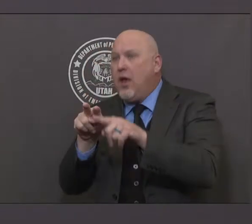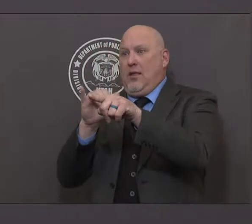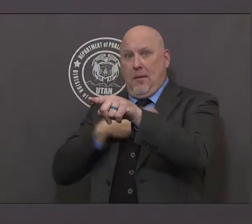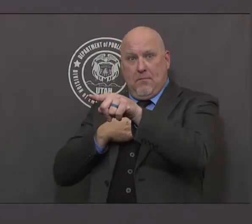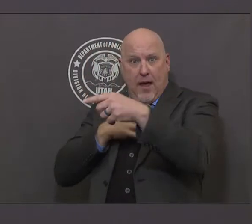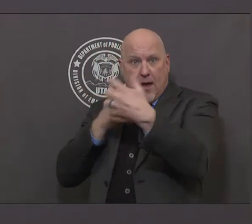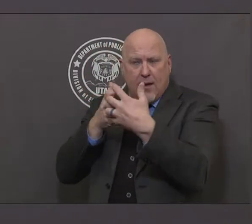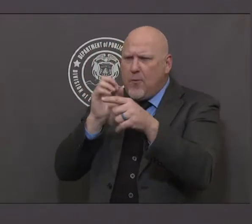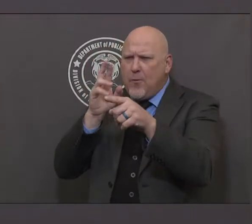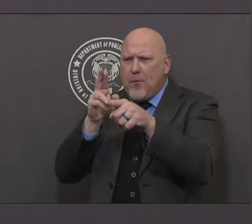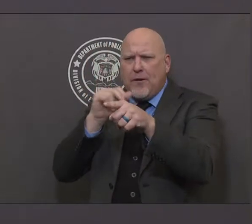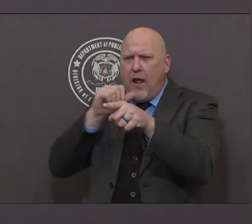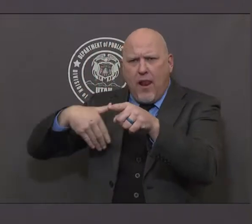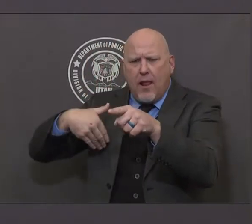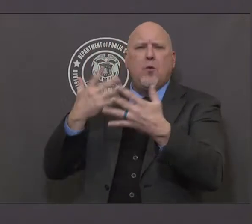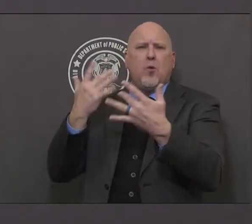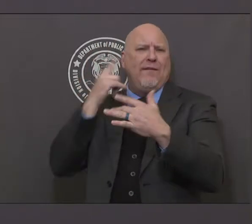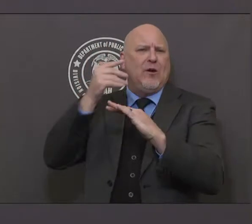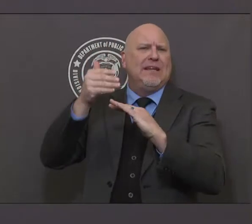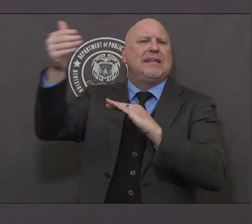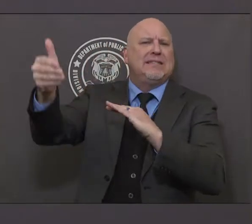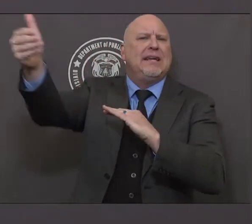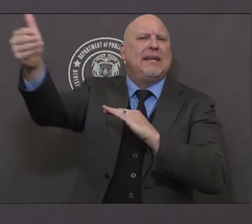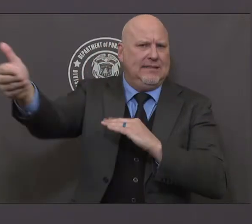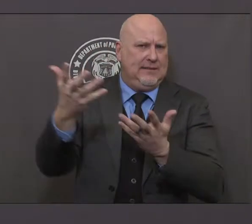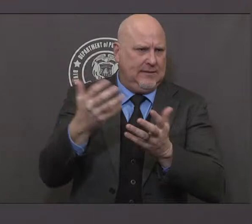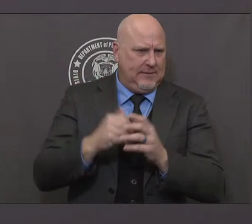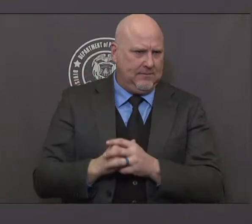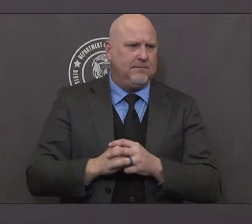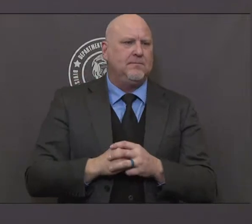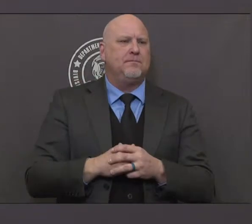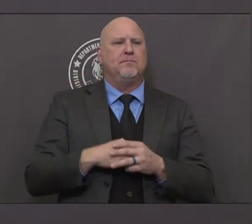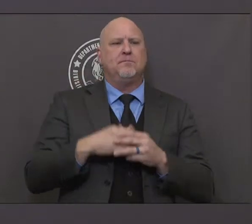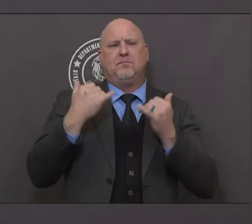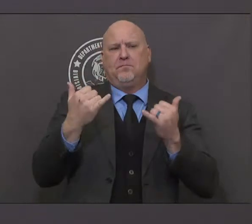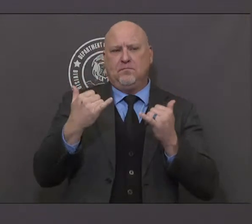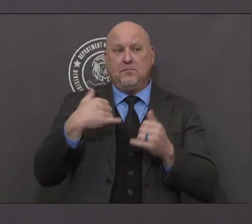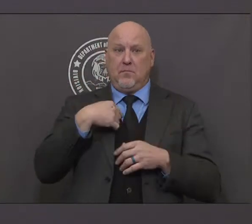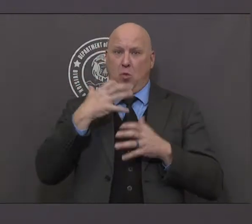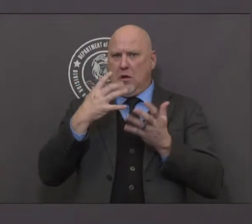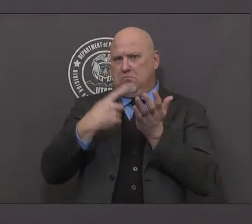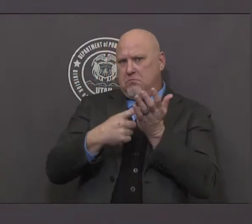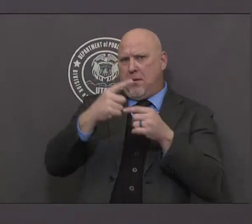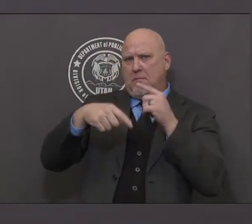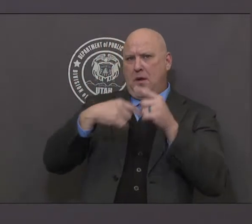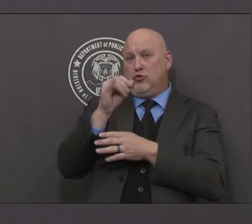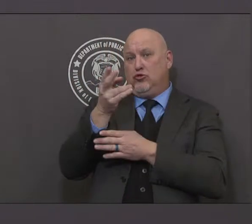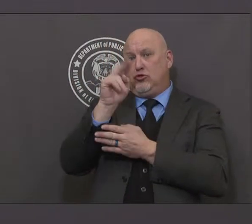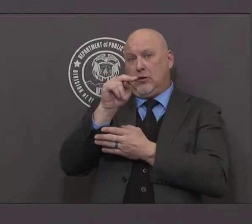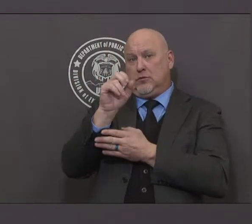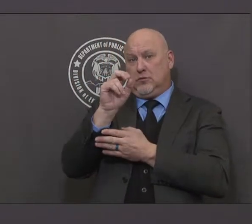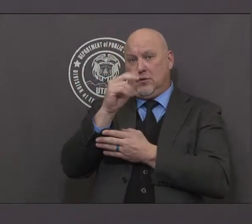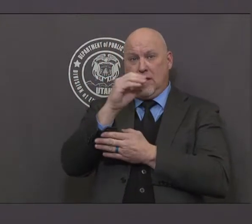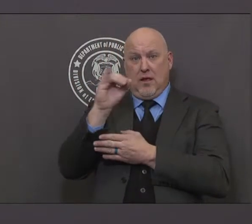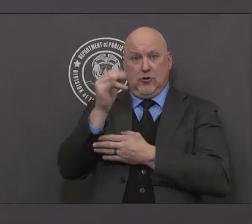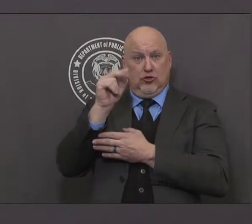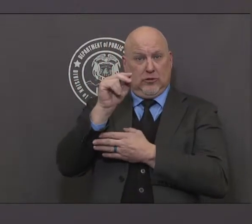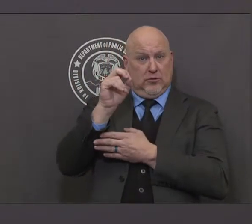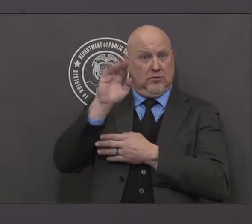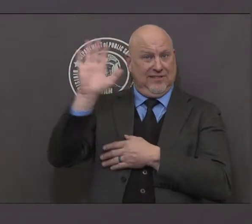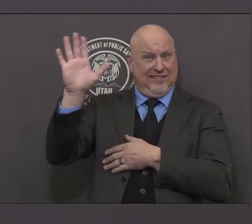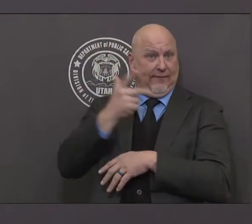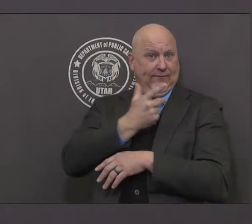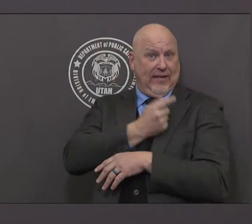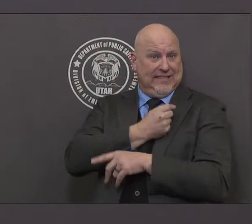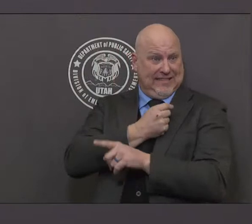the Johnson & Johnson vaccine, just want to take a minute to explain kind of its efficacy and what's been said in the media. You know, unfortunately,